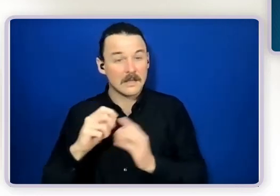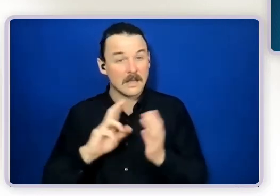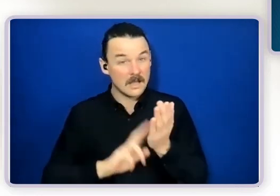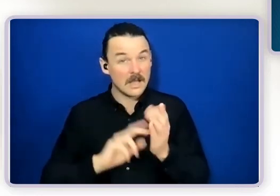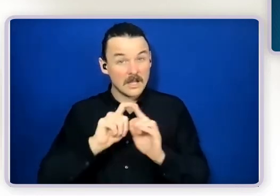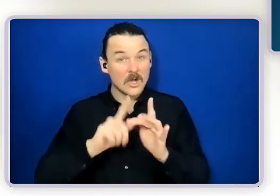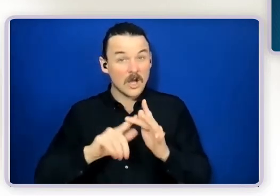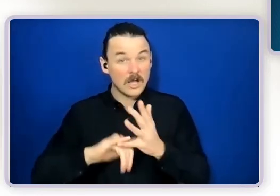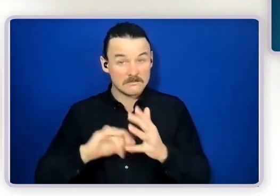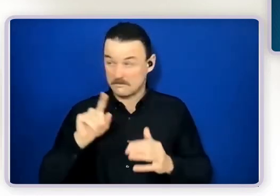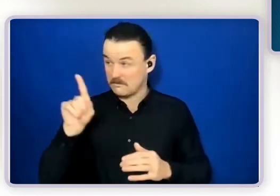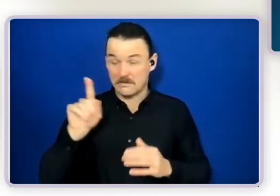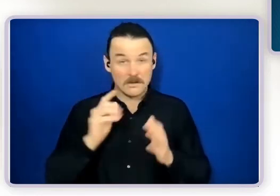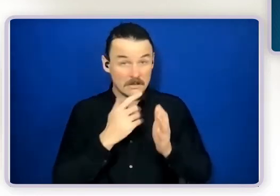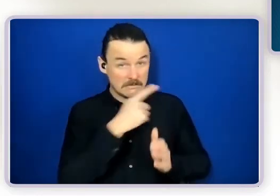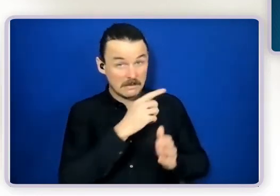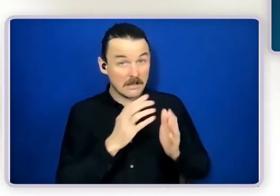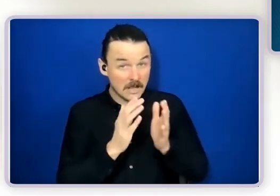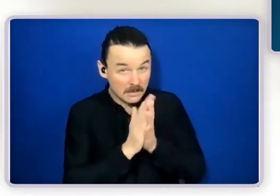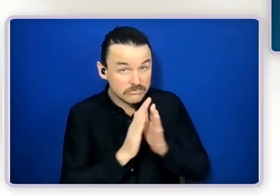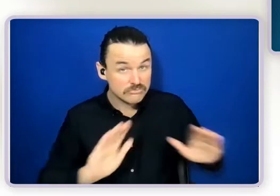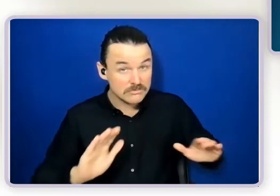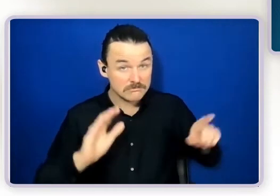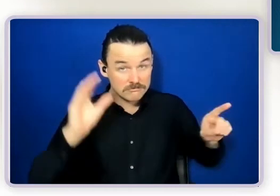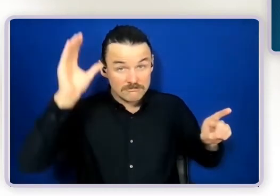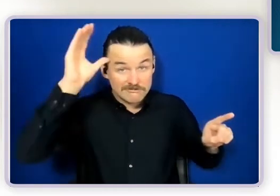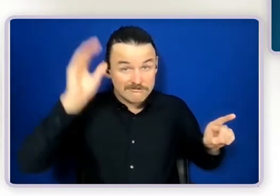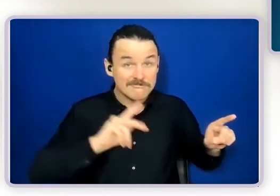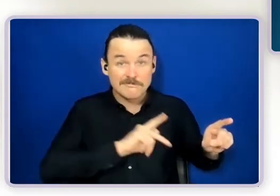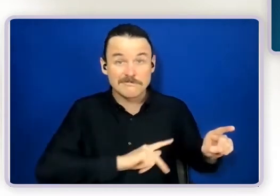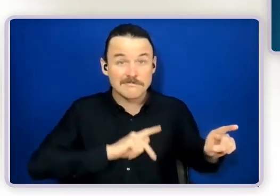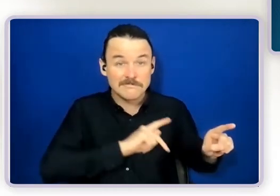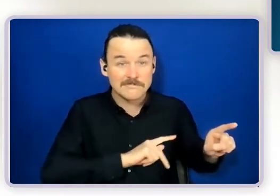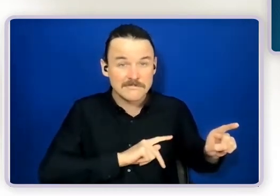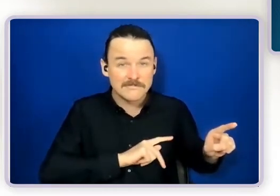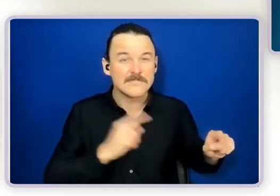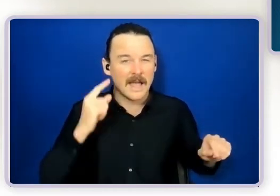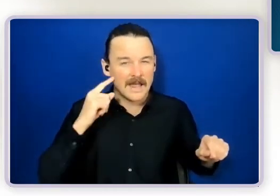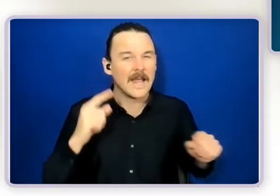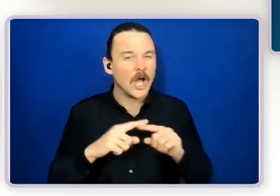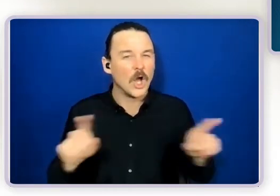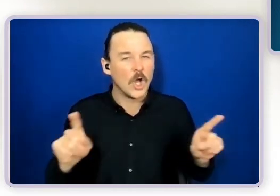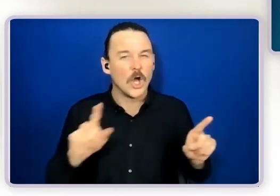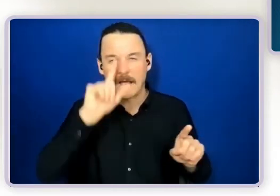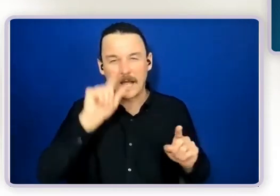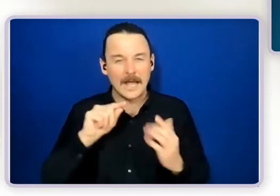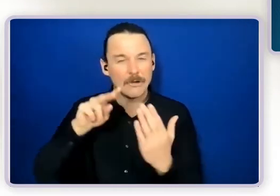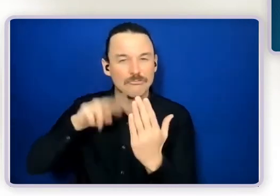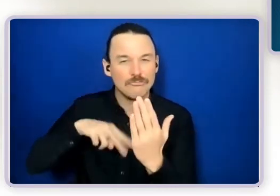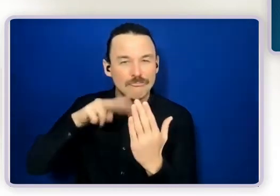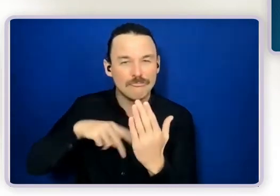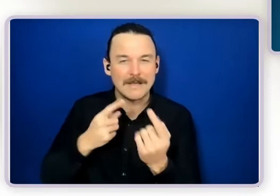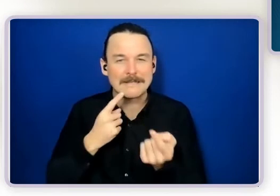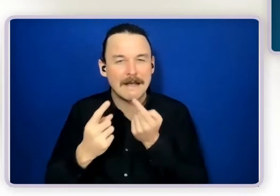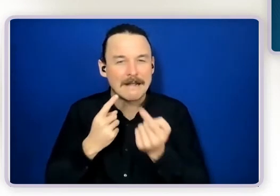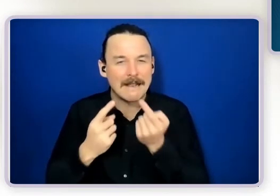the data we see about the Safeguard and Quality Commission and what is